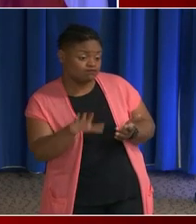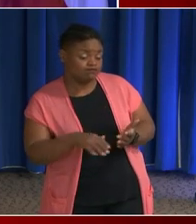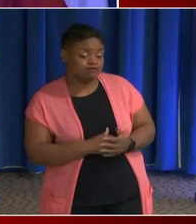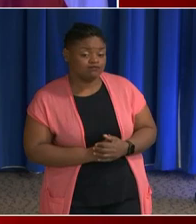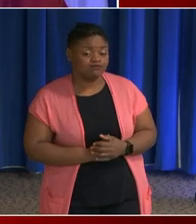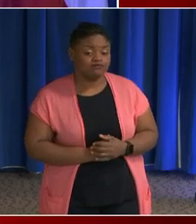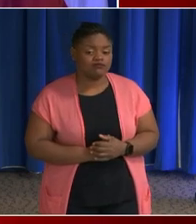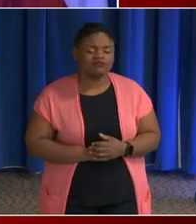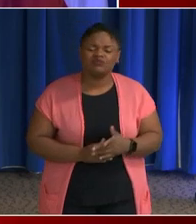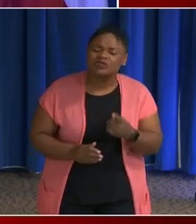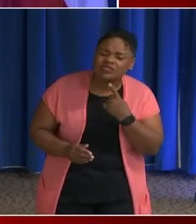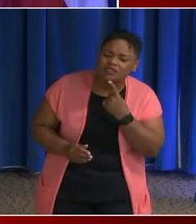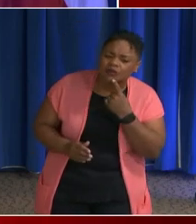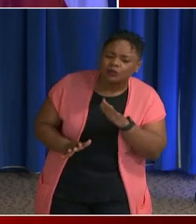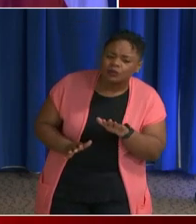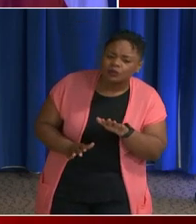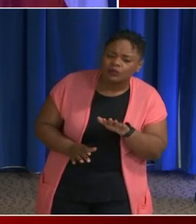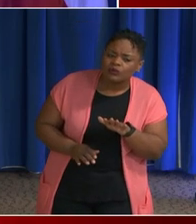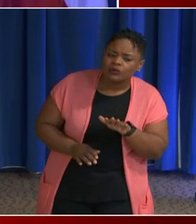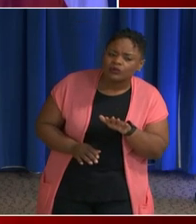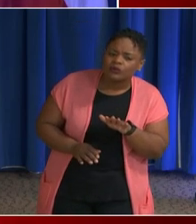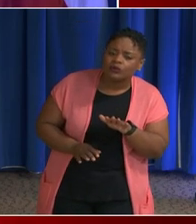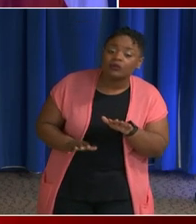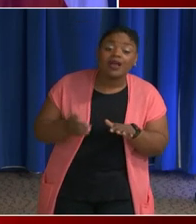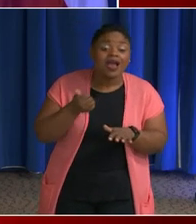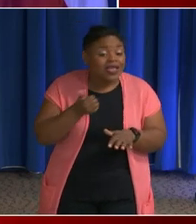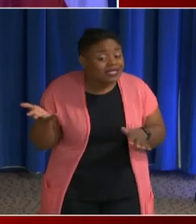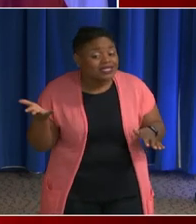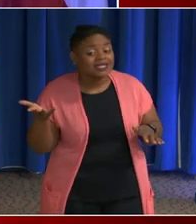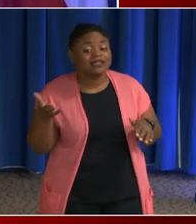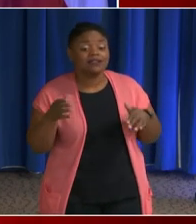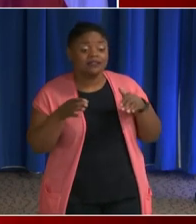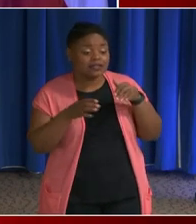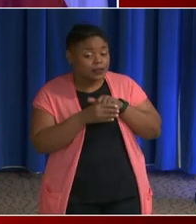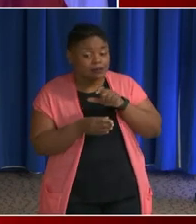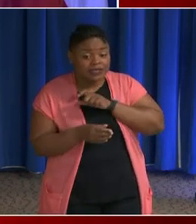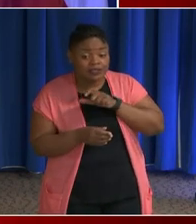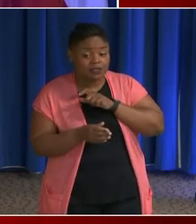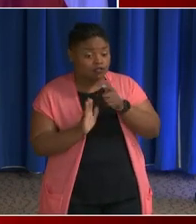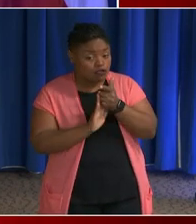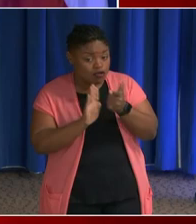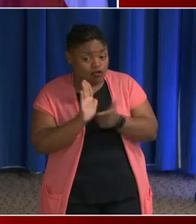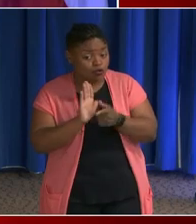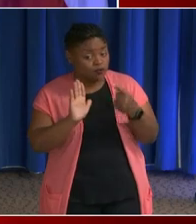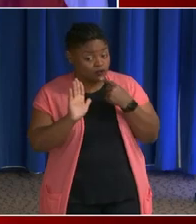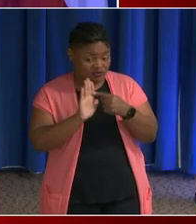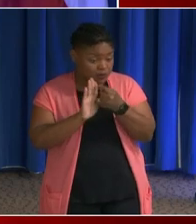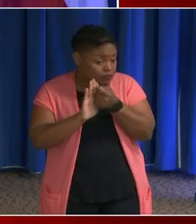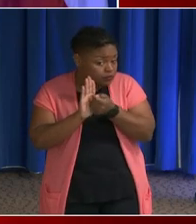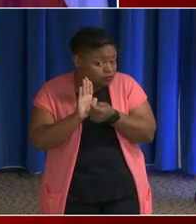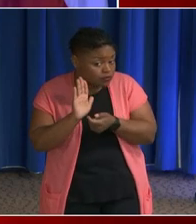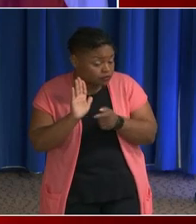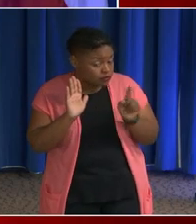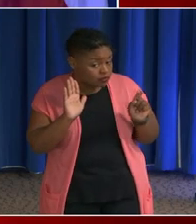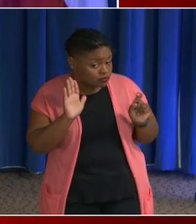Anything I the want to police see? bill. Any provisions in the police bill that you want to see taken out or removed? As I